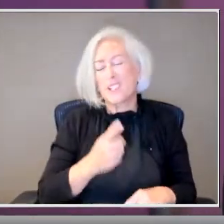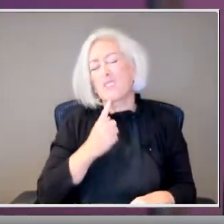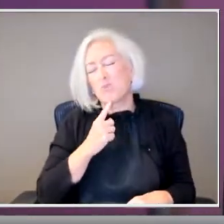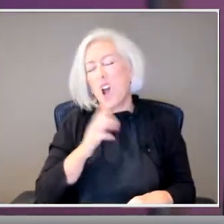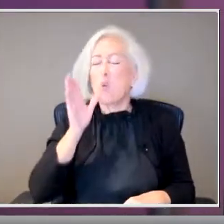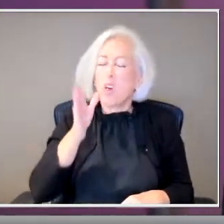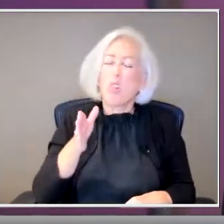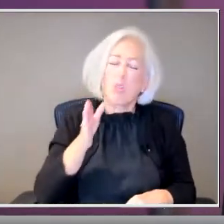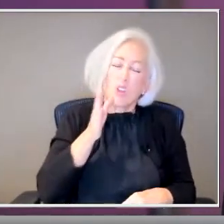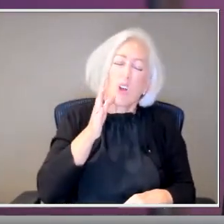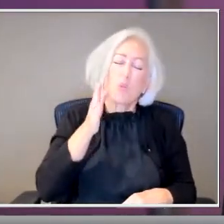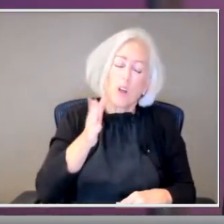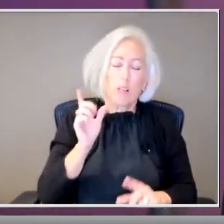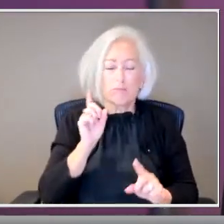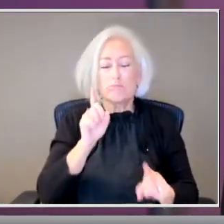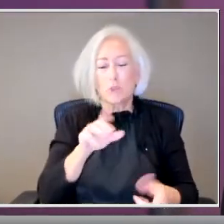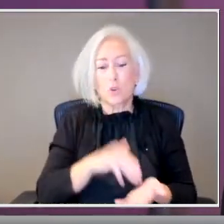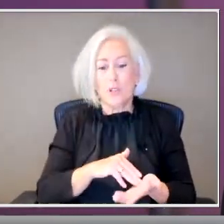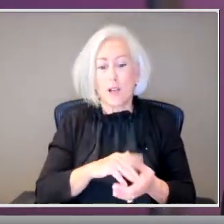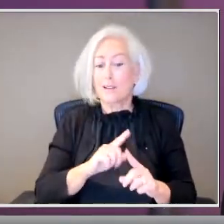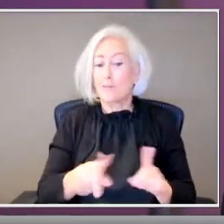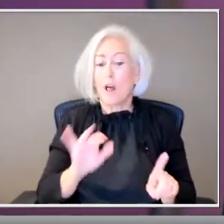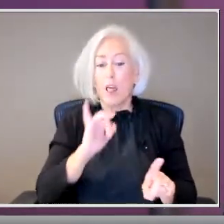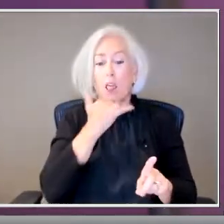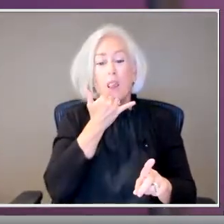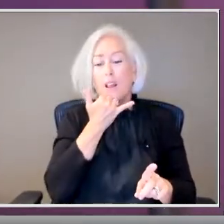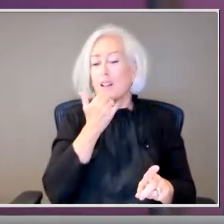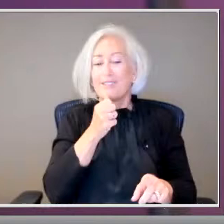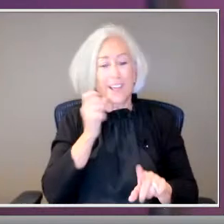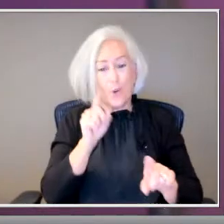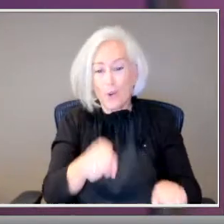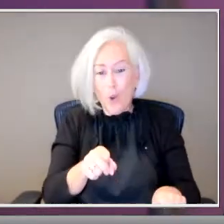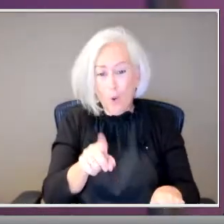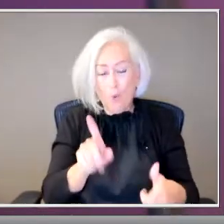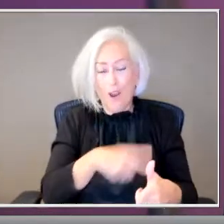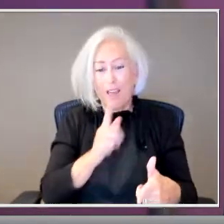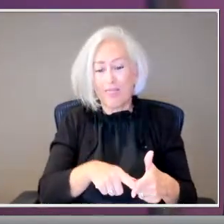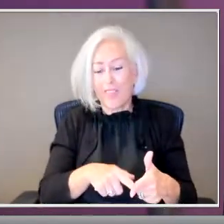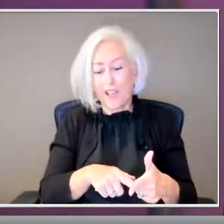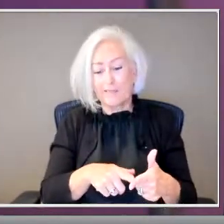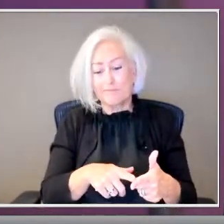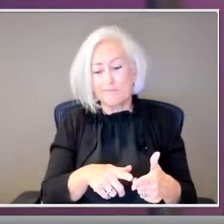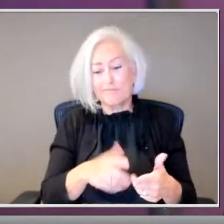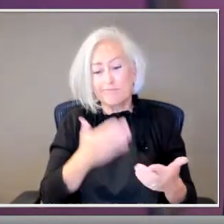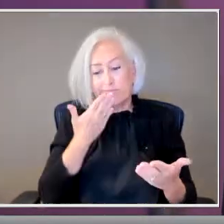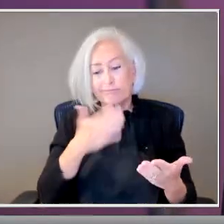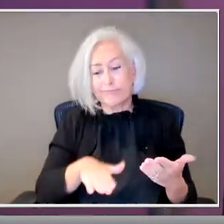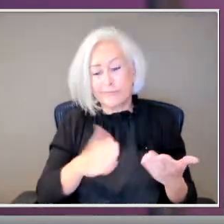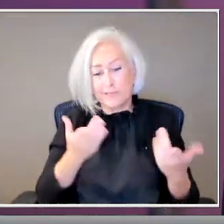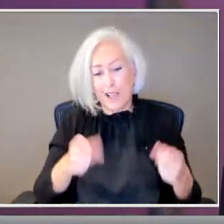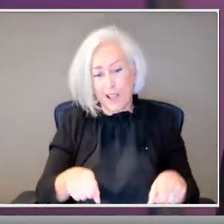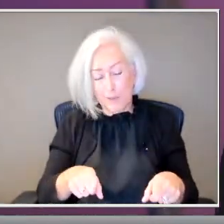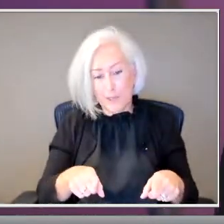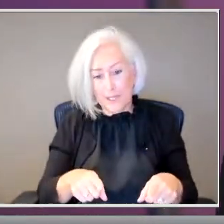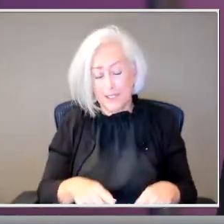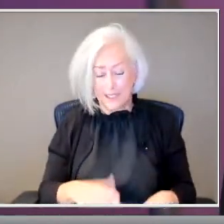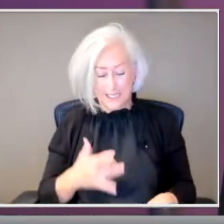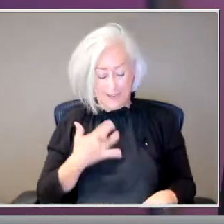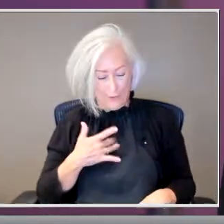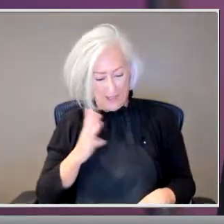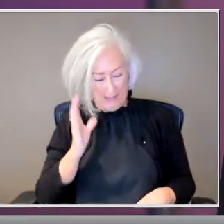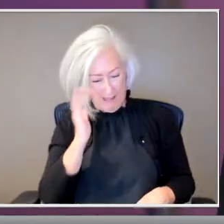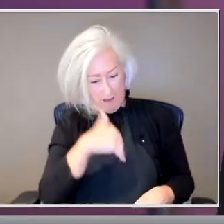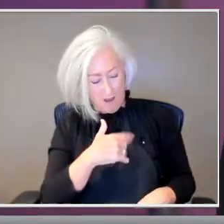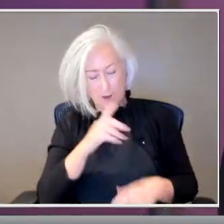tragic situations where they don't get there in time. So when you start feeling things, call your internist, do all the things to try to